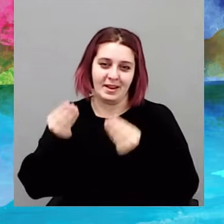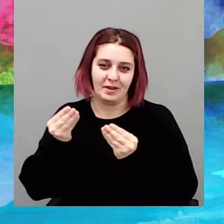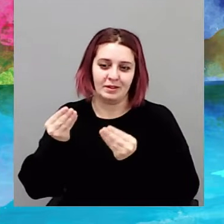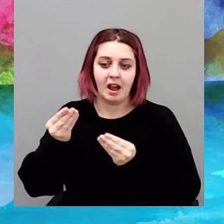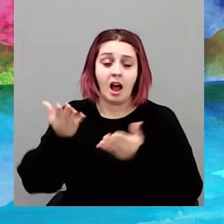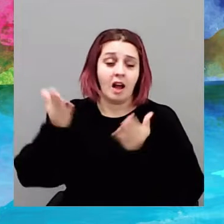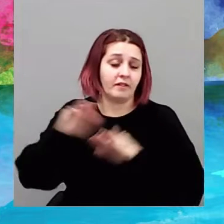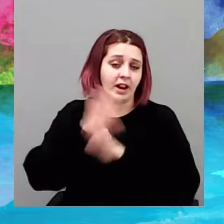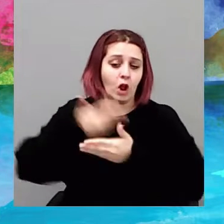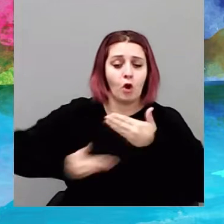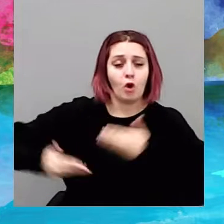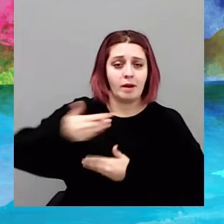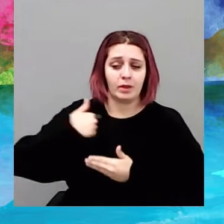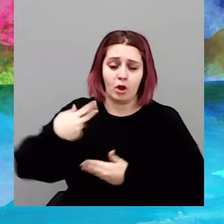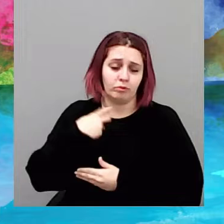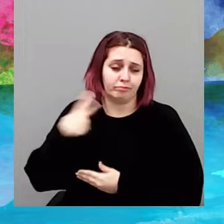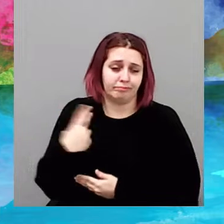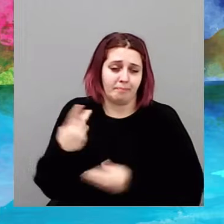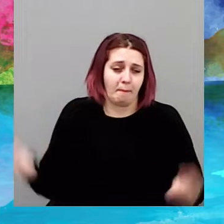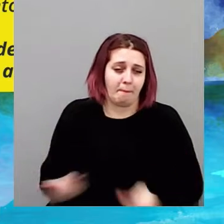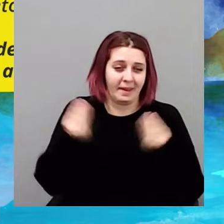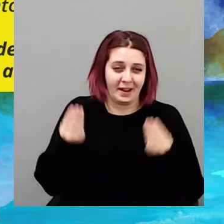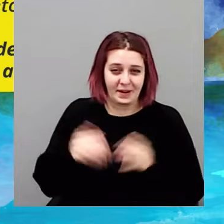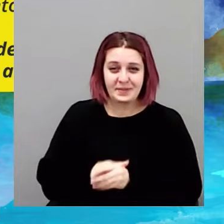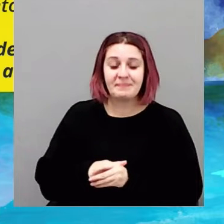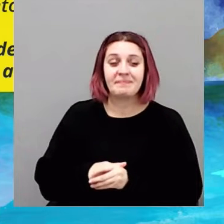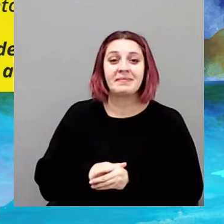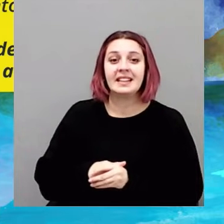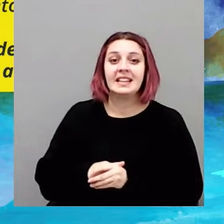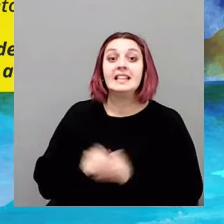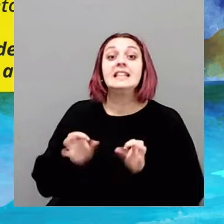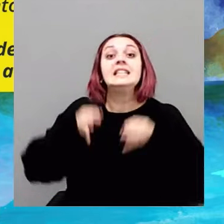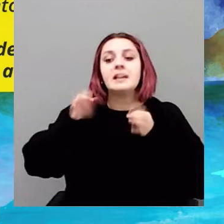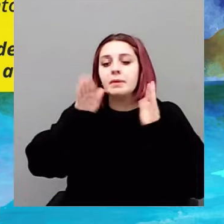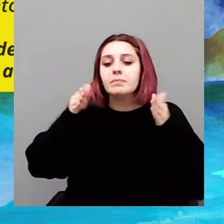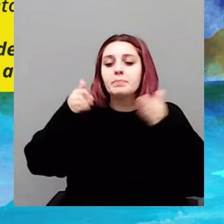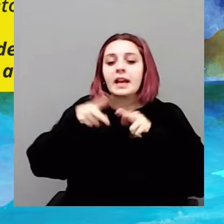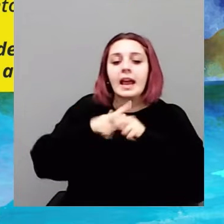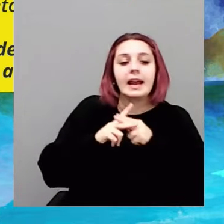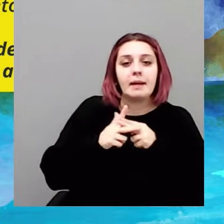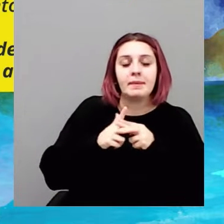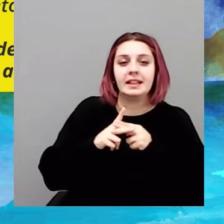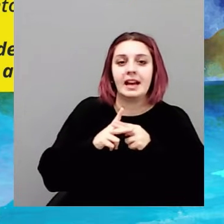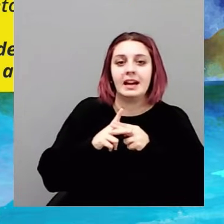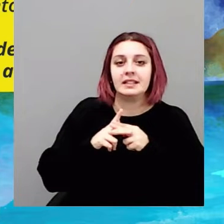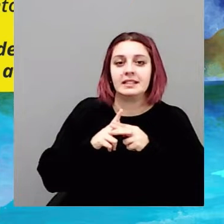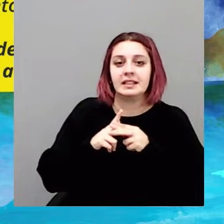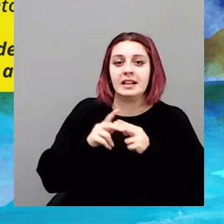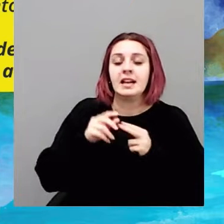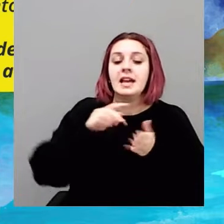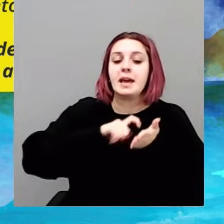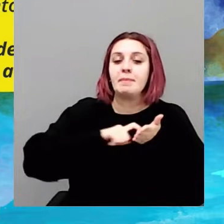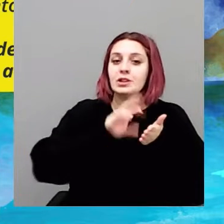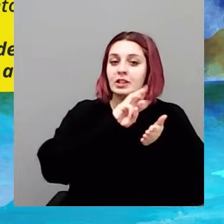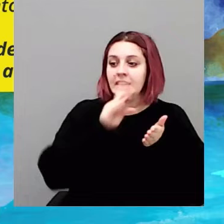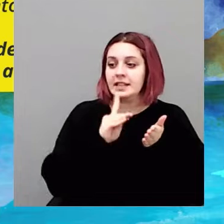bit. And so this was a kind of through the research that we've done and providing